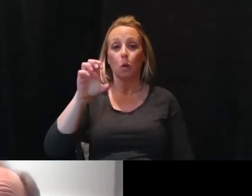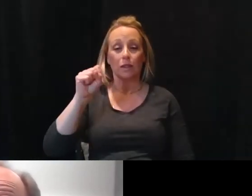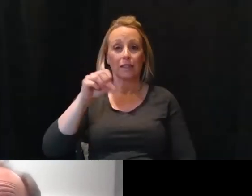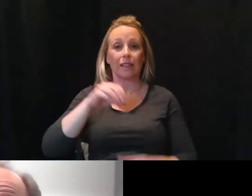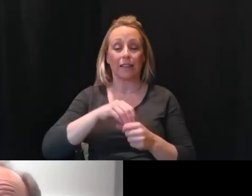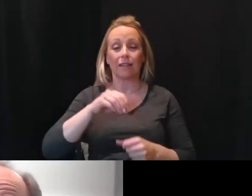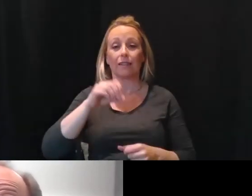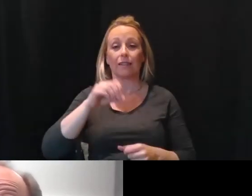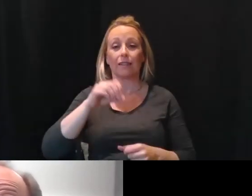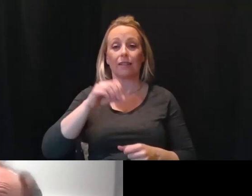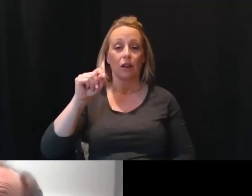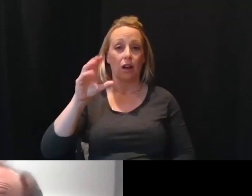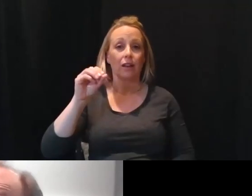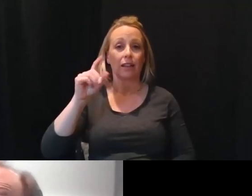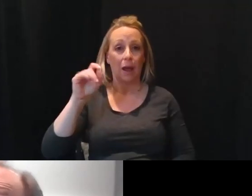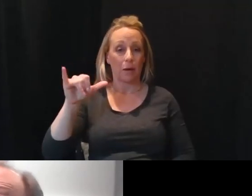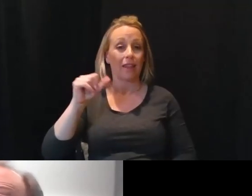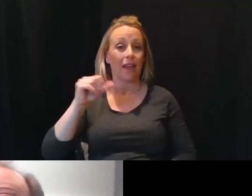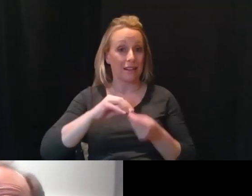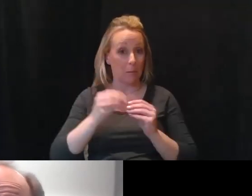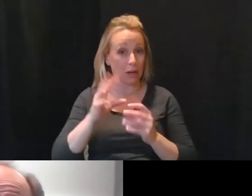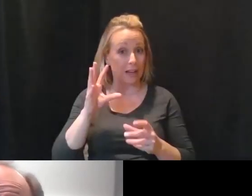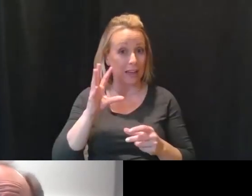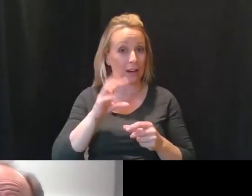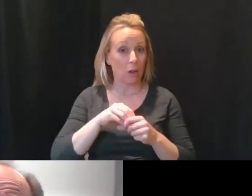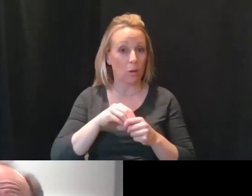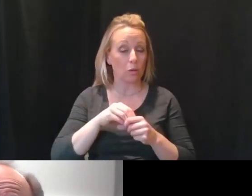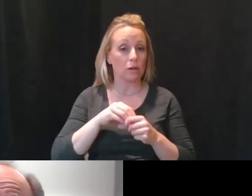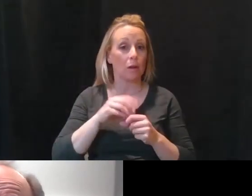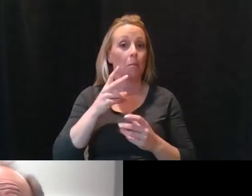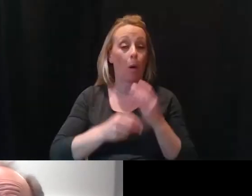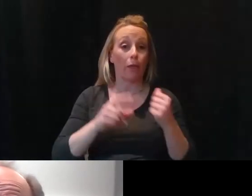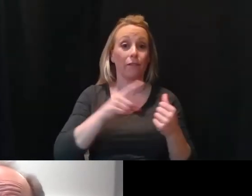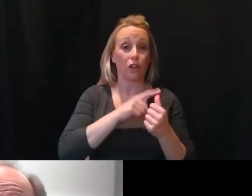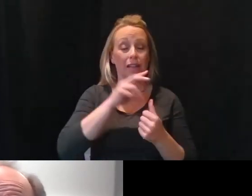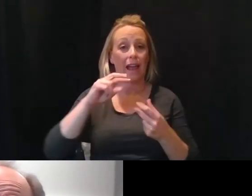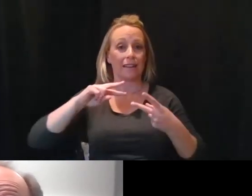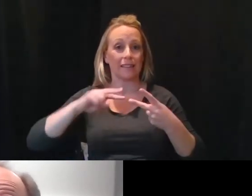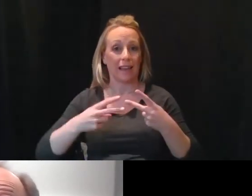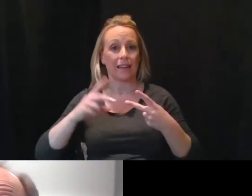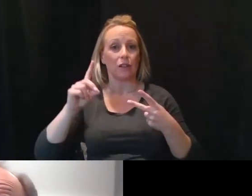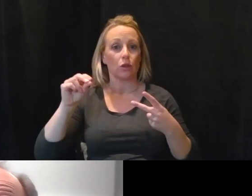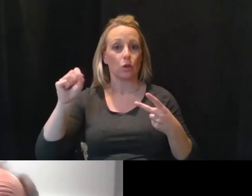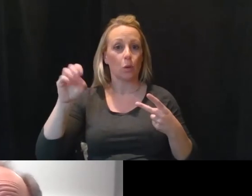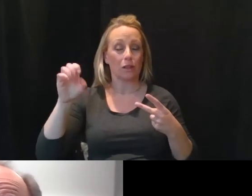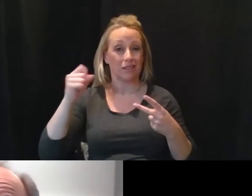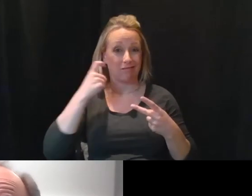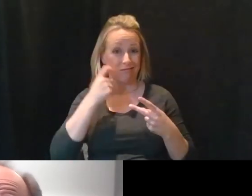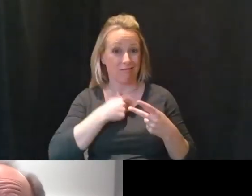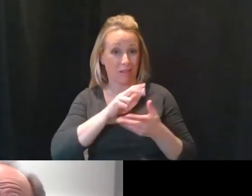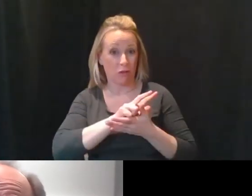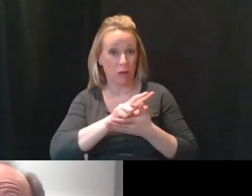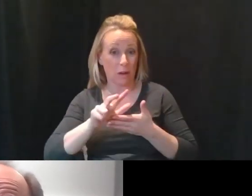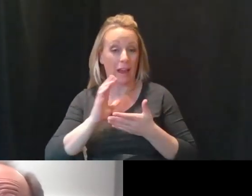date. This number includes both first and second doses. For the past 3 weeks, our department has